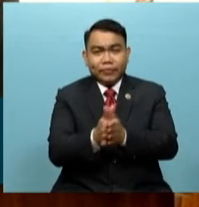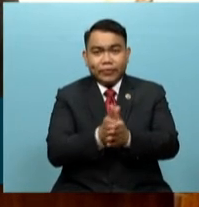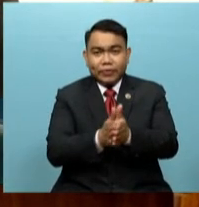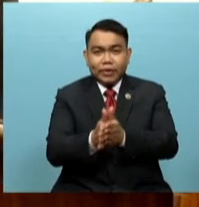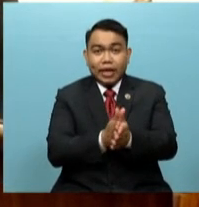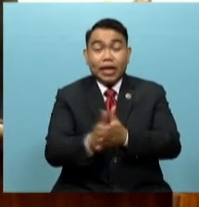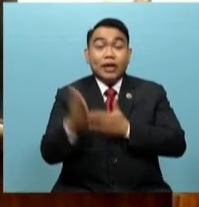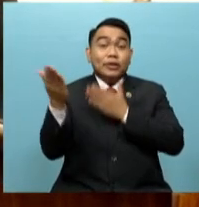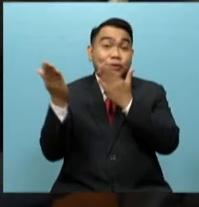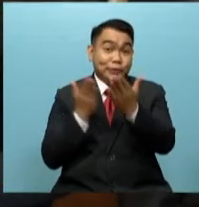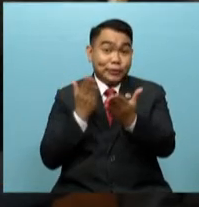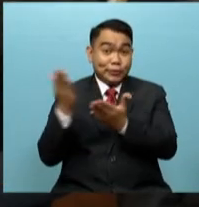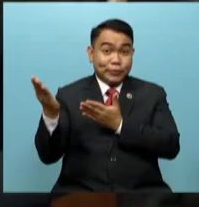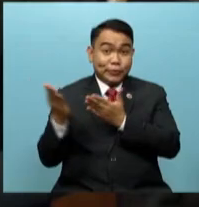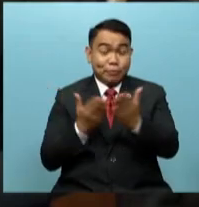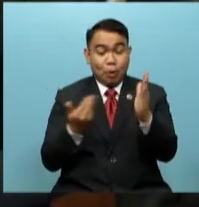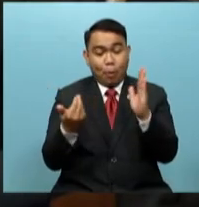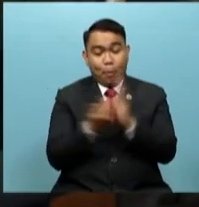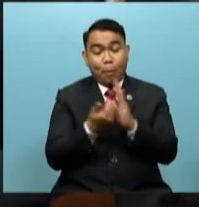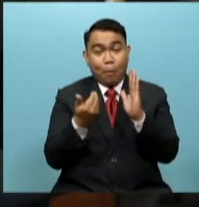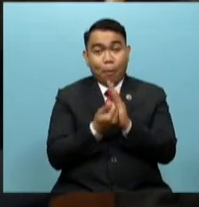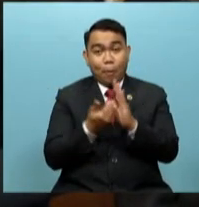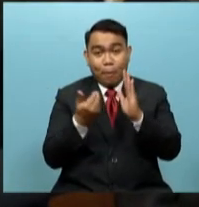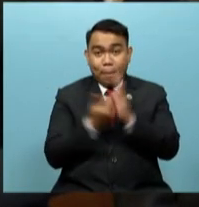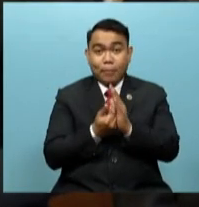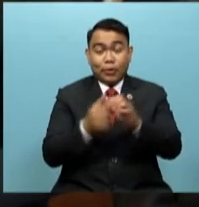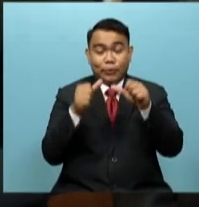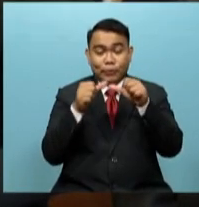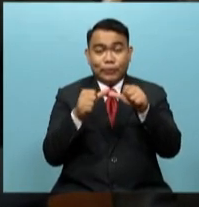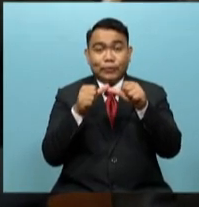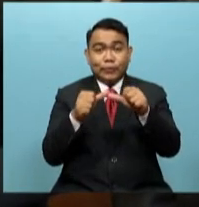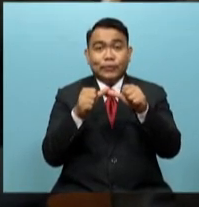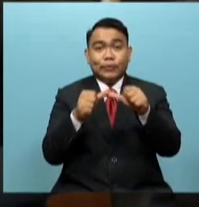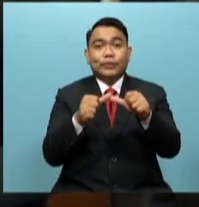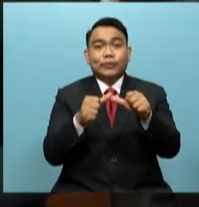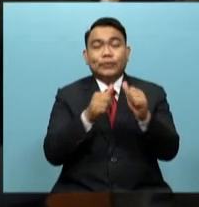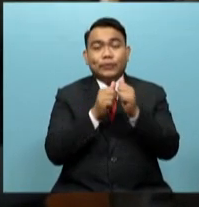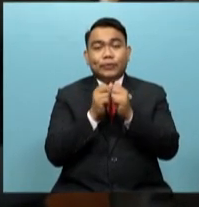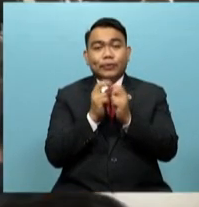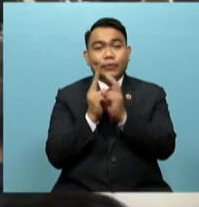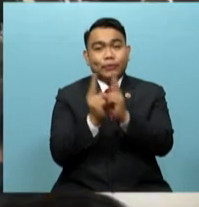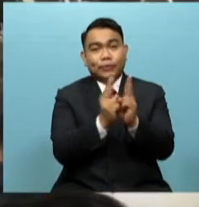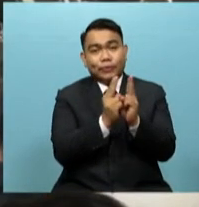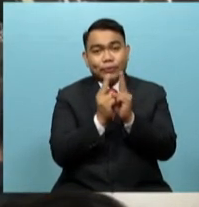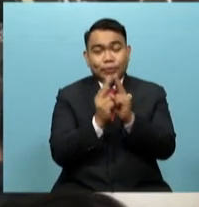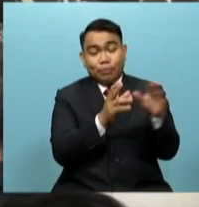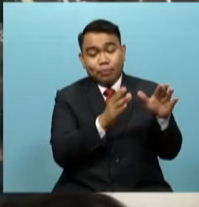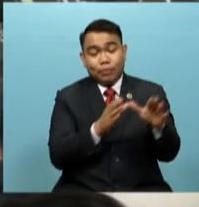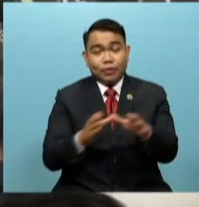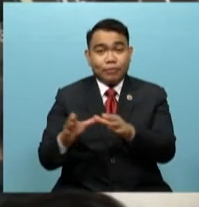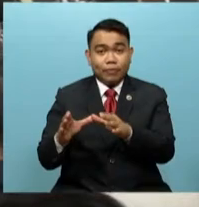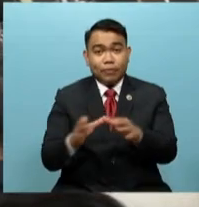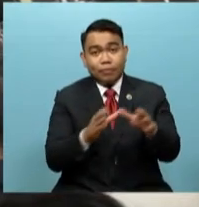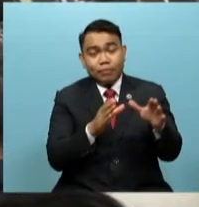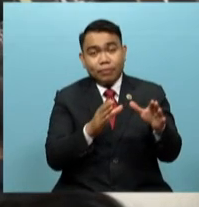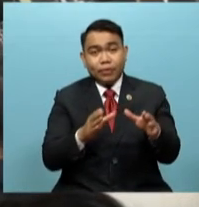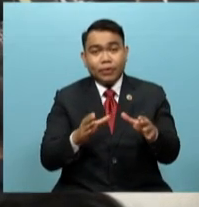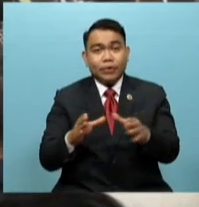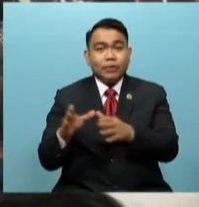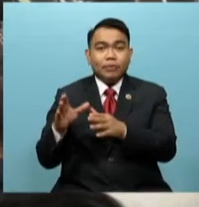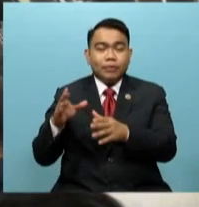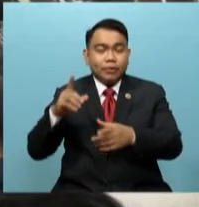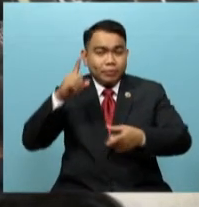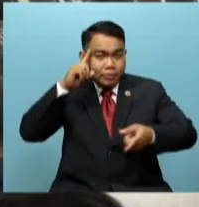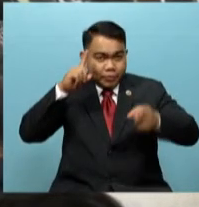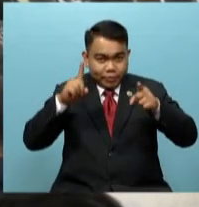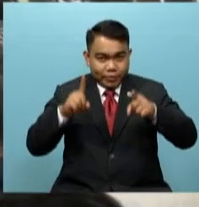in serving were evident as they remain united in fulfilling the sacred duties entrusted to them within